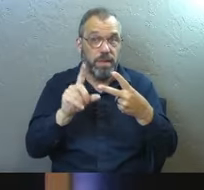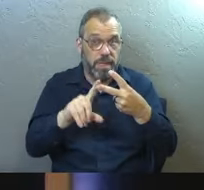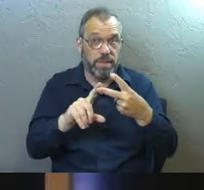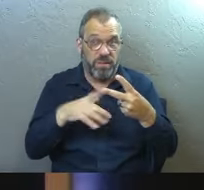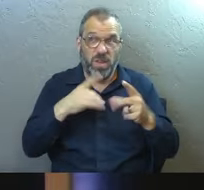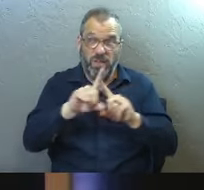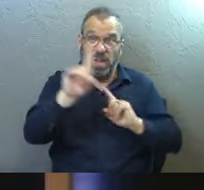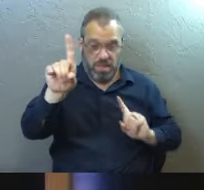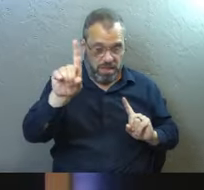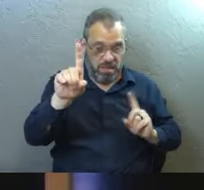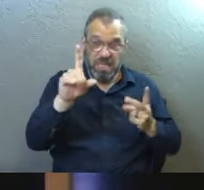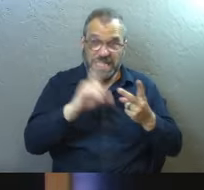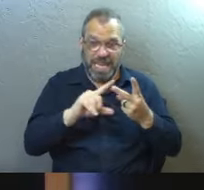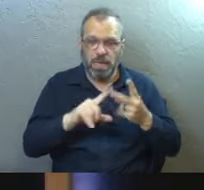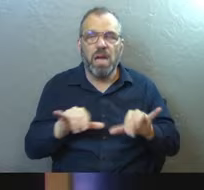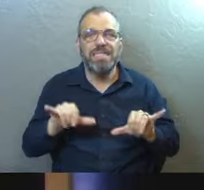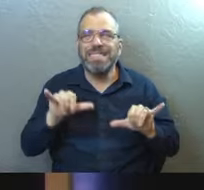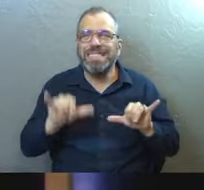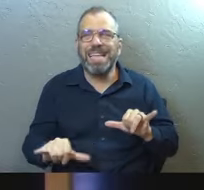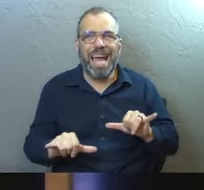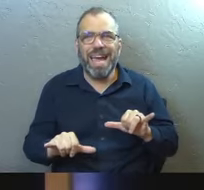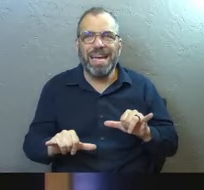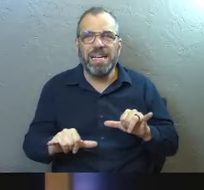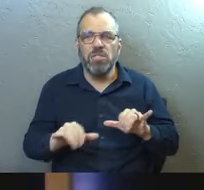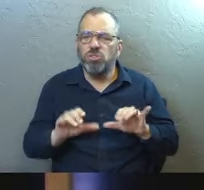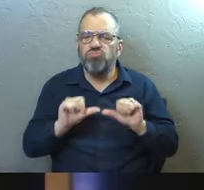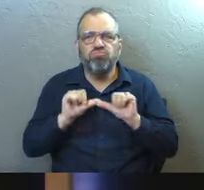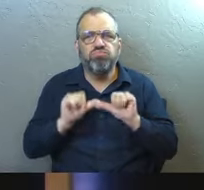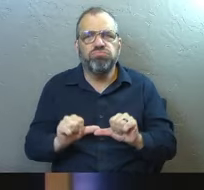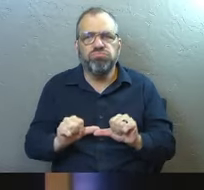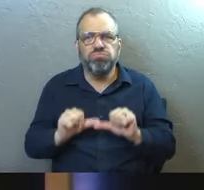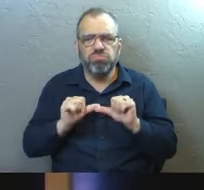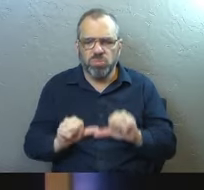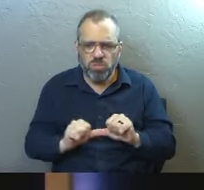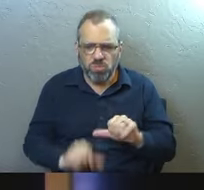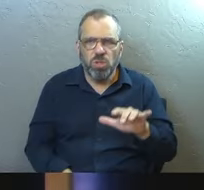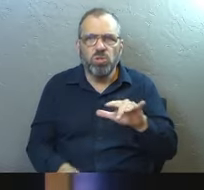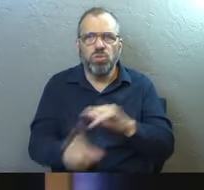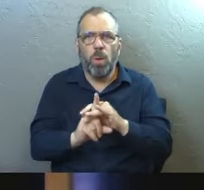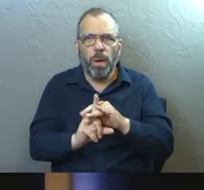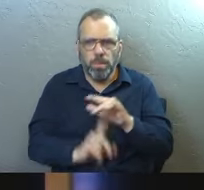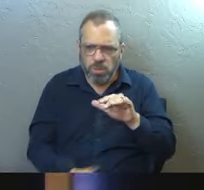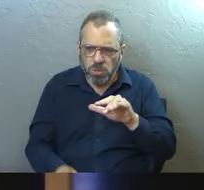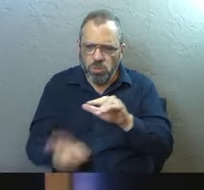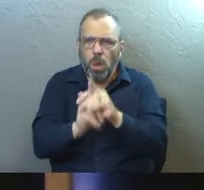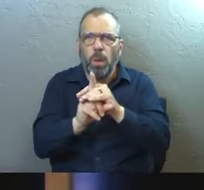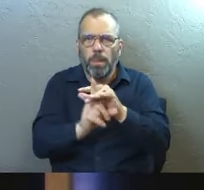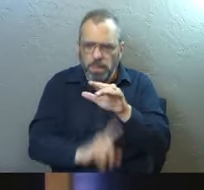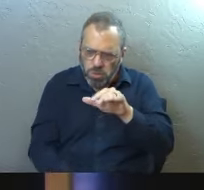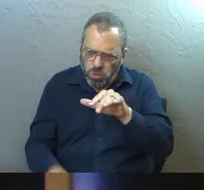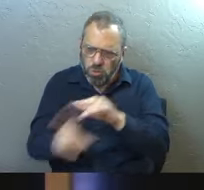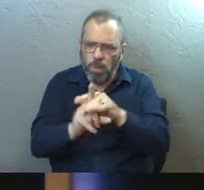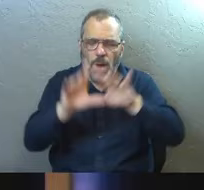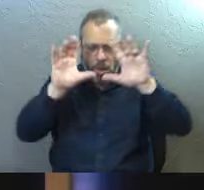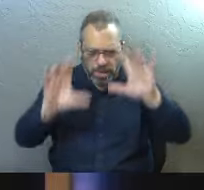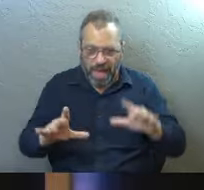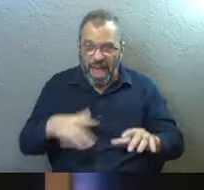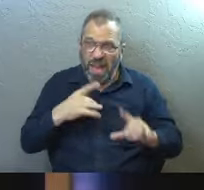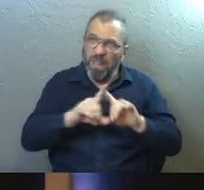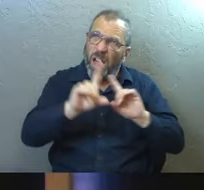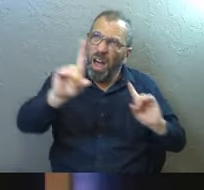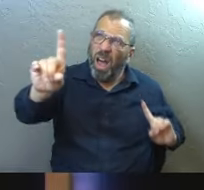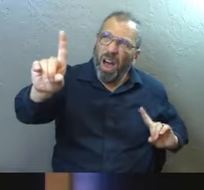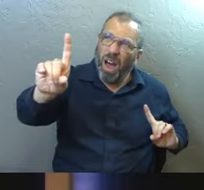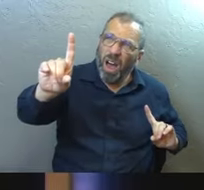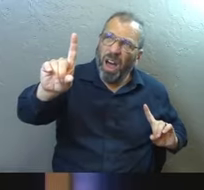just stay. Like, keep doing it. Keep showing up. Keep being in that place and saying, hey, even though I feel